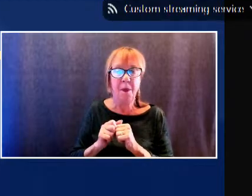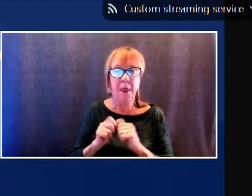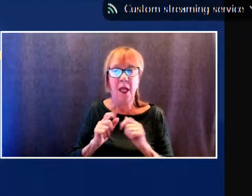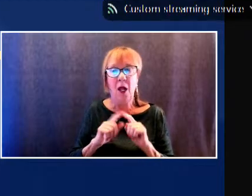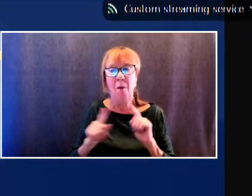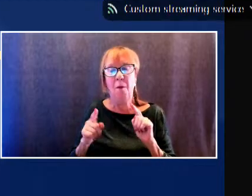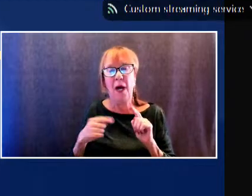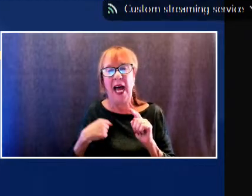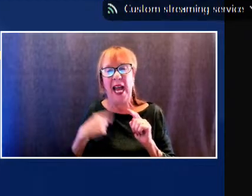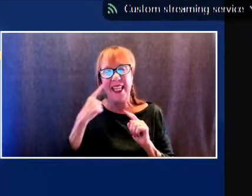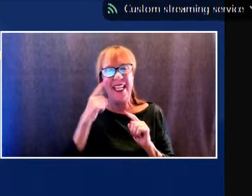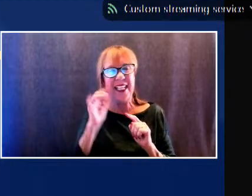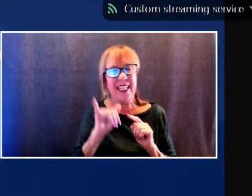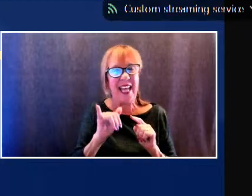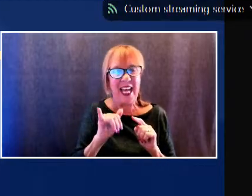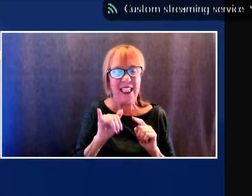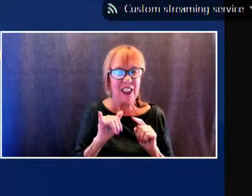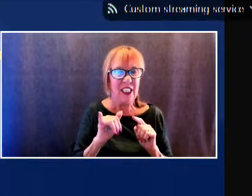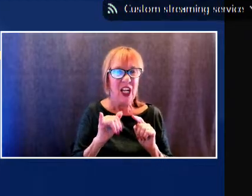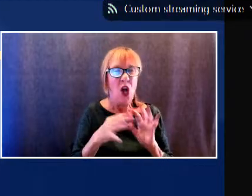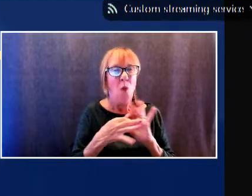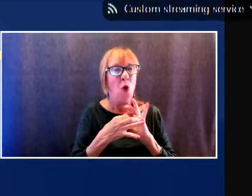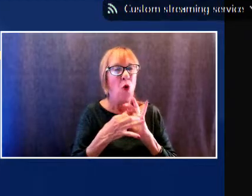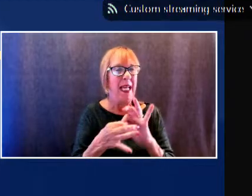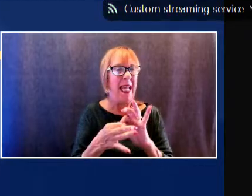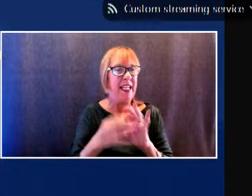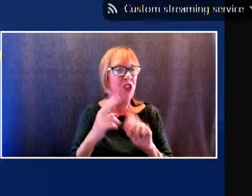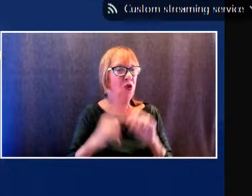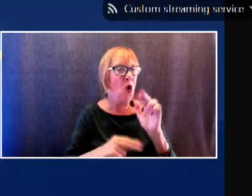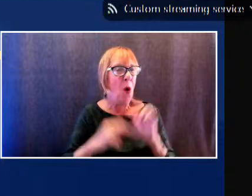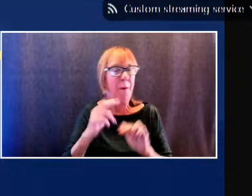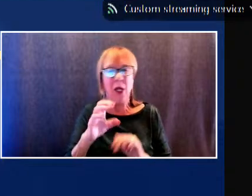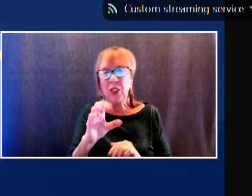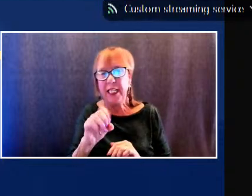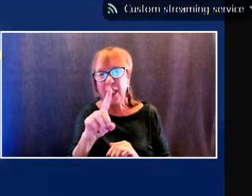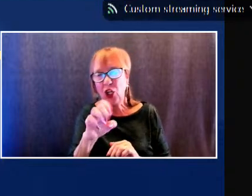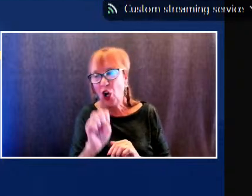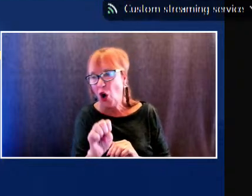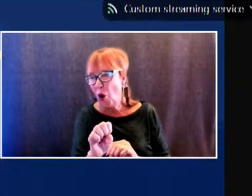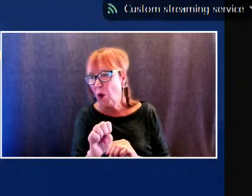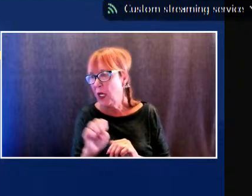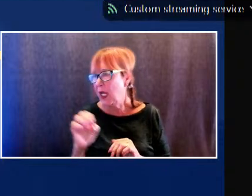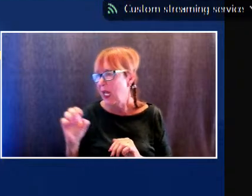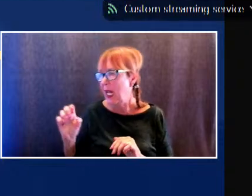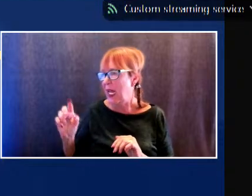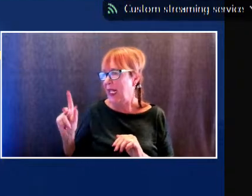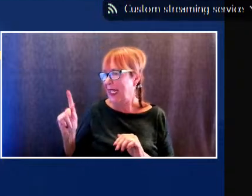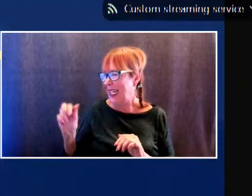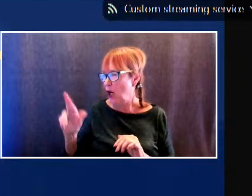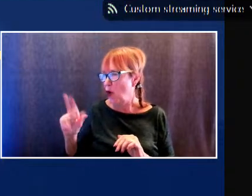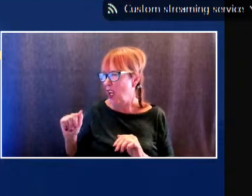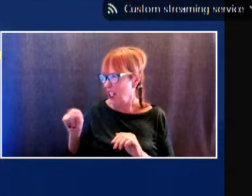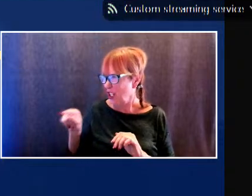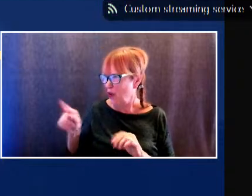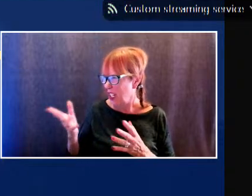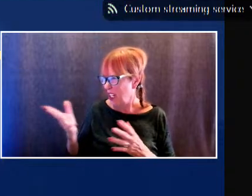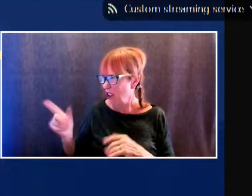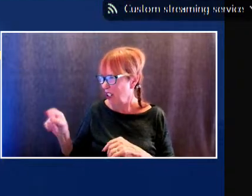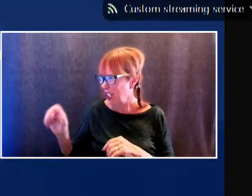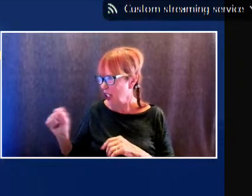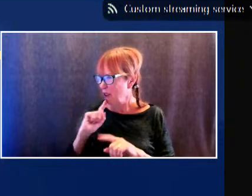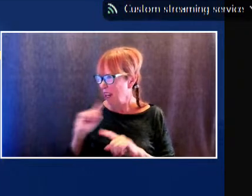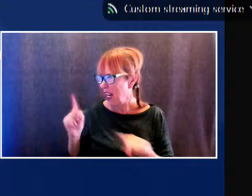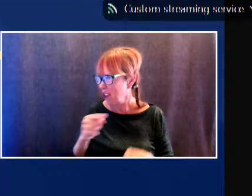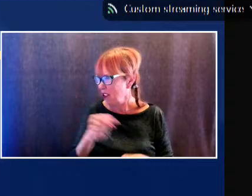a building code issue. So I don't know if Kira is still available and can jump on.